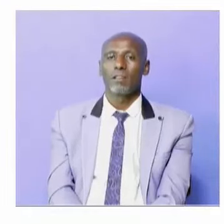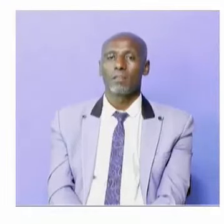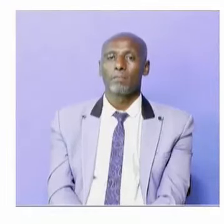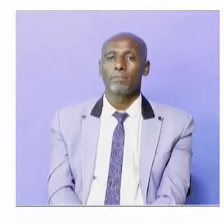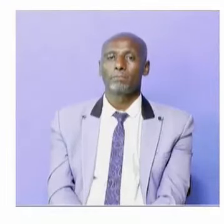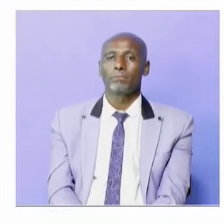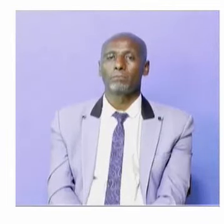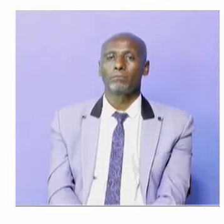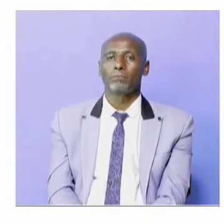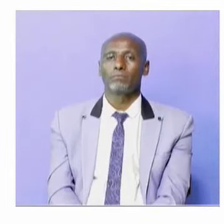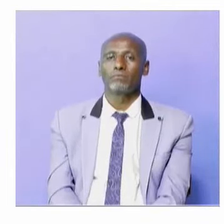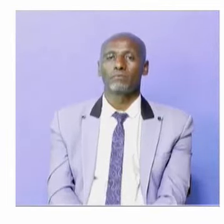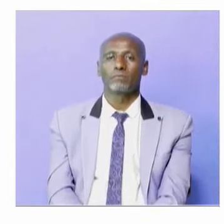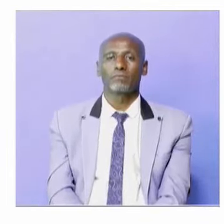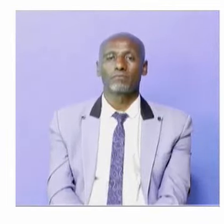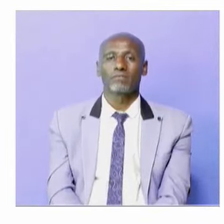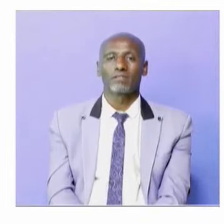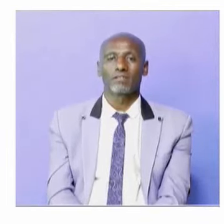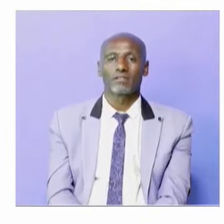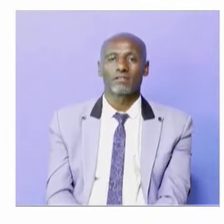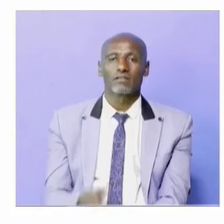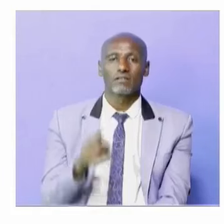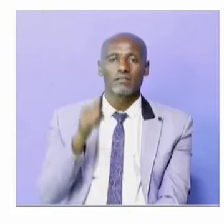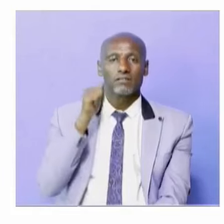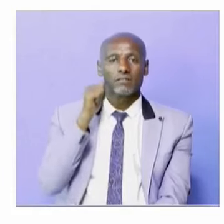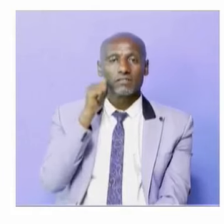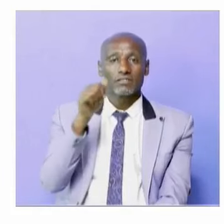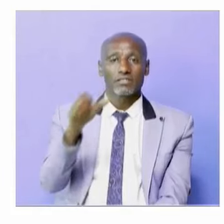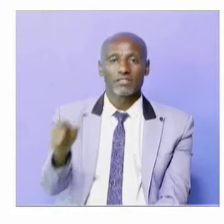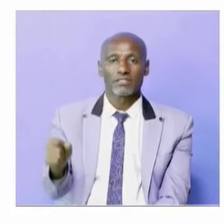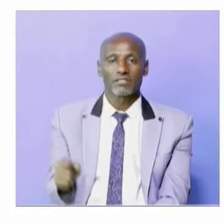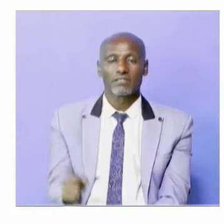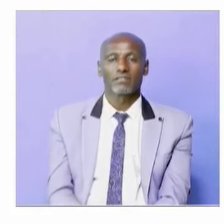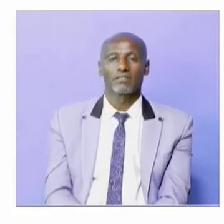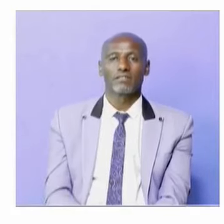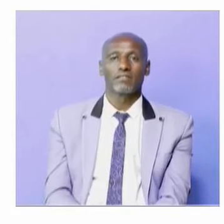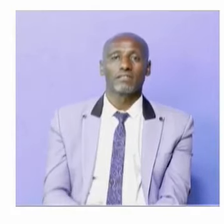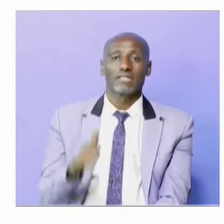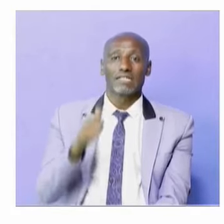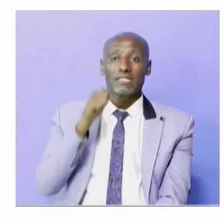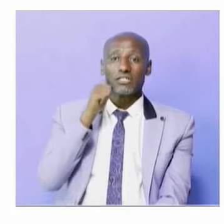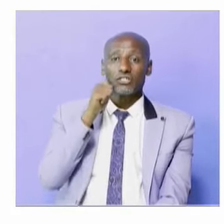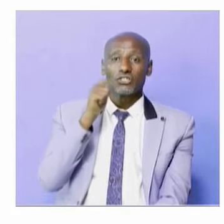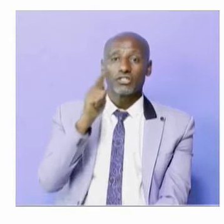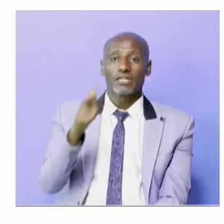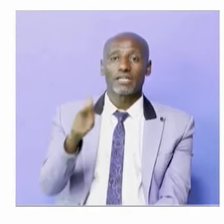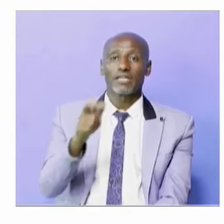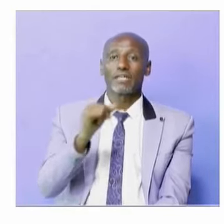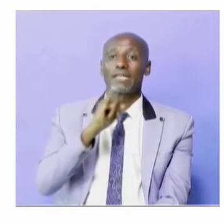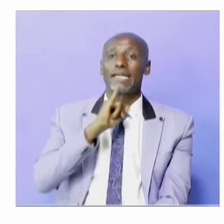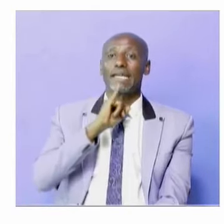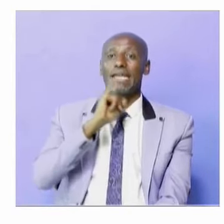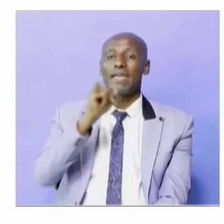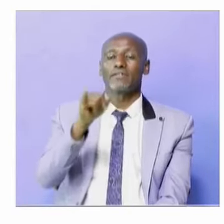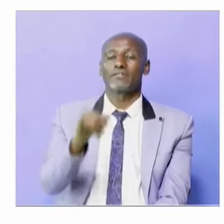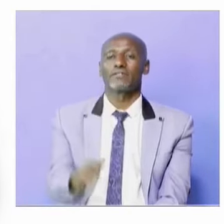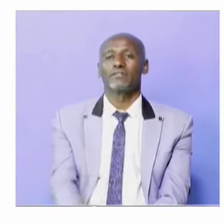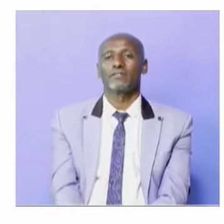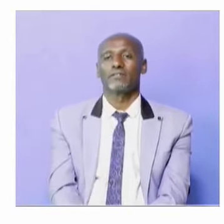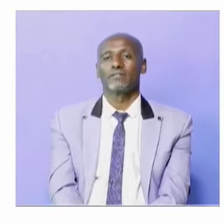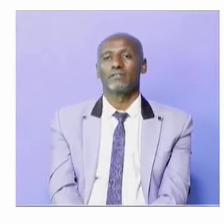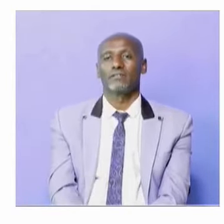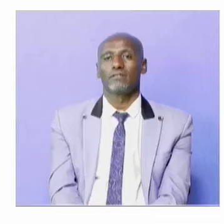Yes, another one is here. She is. To say she is, we can say she is.